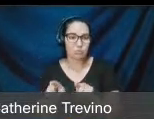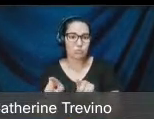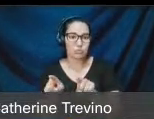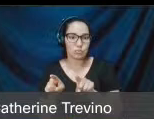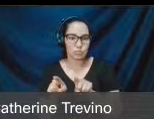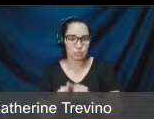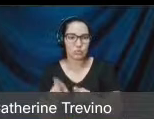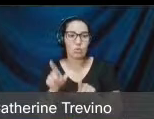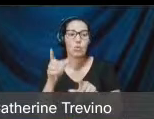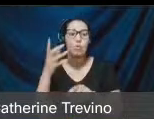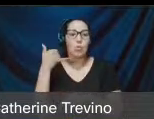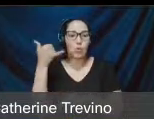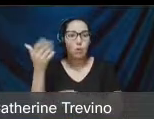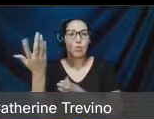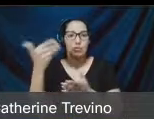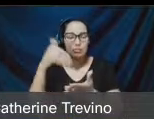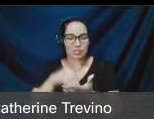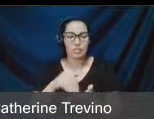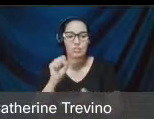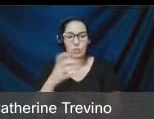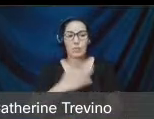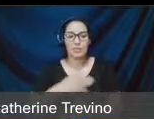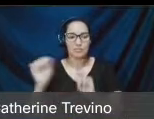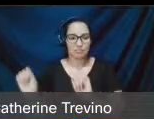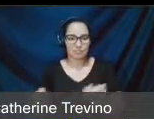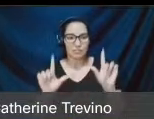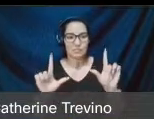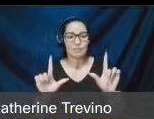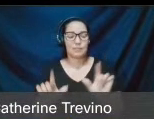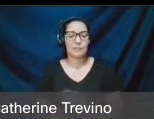as well as the call center. So please, next slide, please.